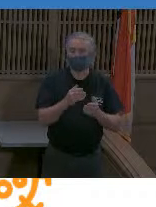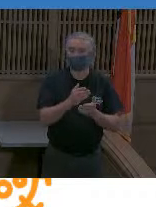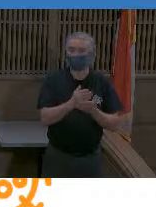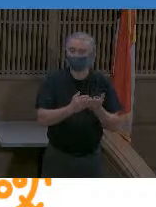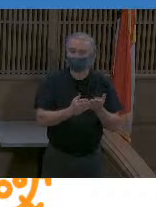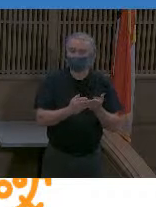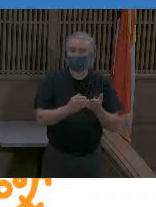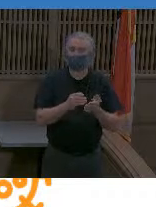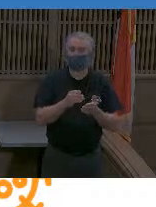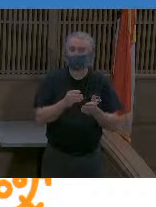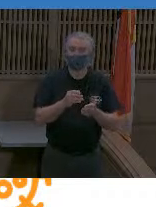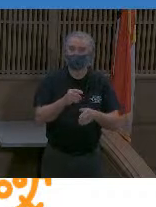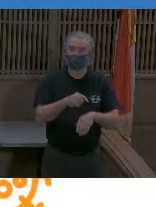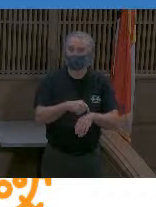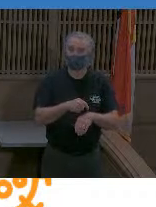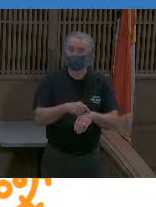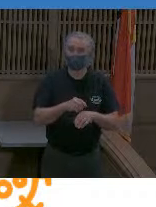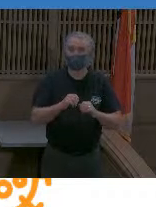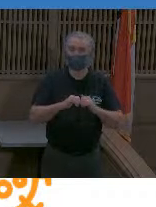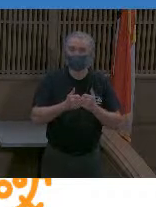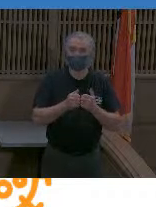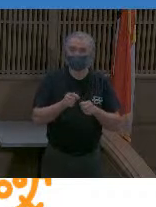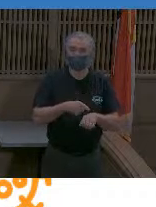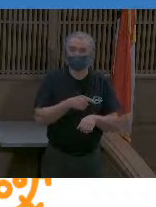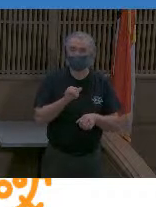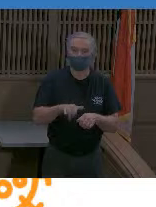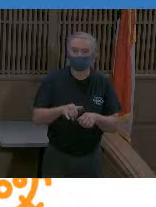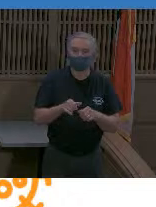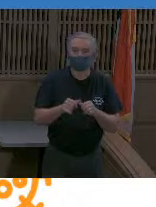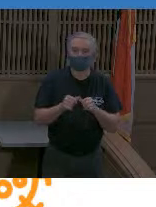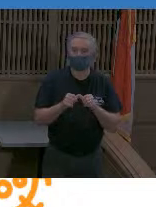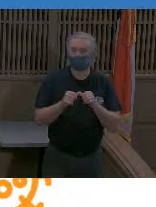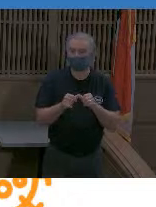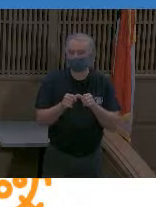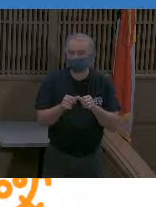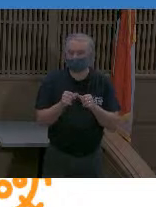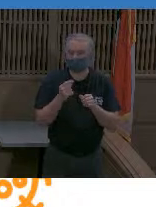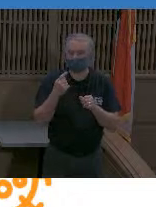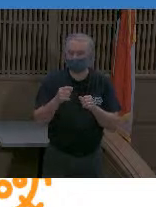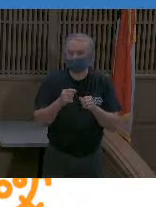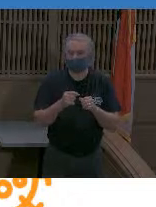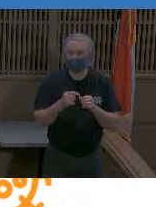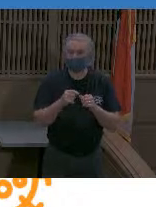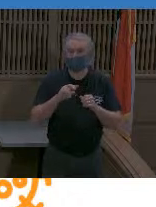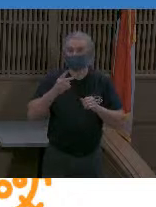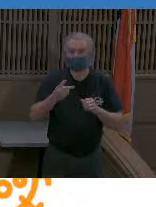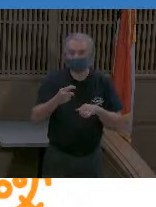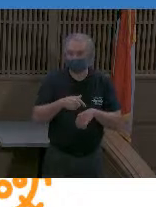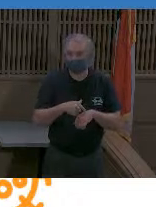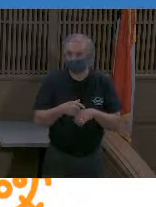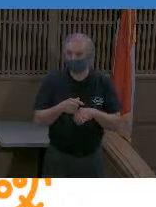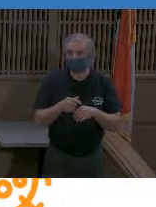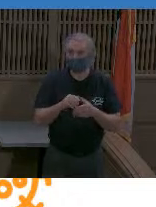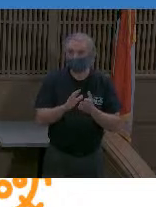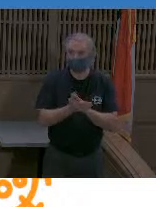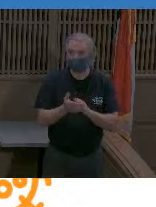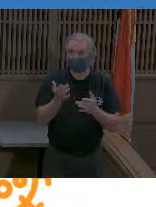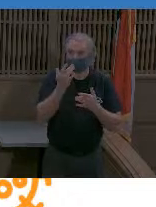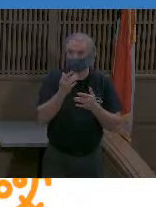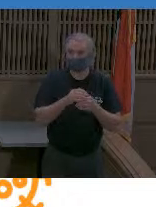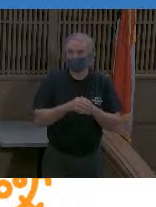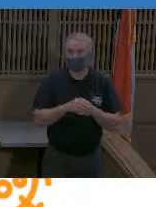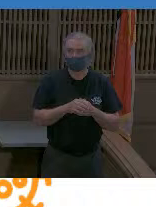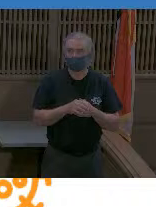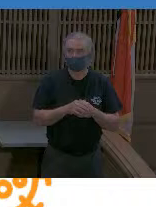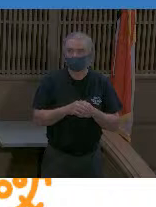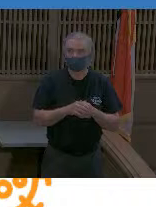question. How long does that immunity last? And there's no clearly defined answer. I've heard as much as or as little as 3